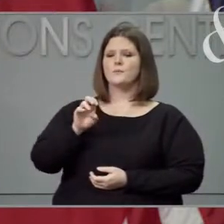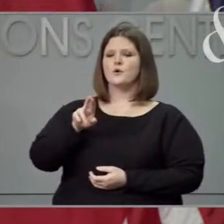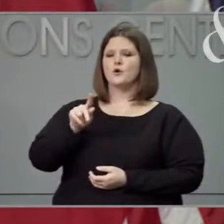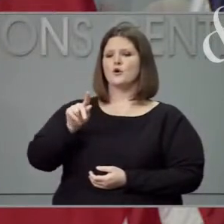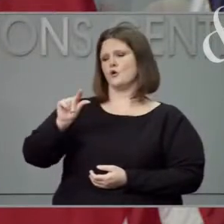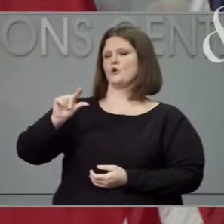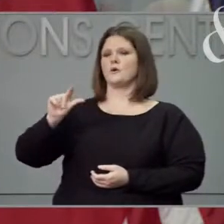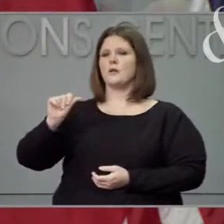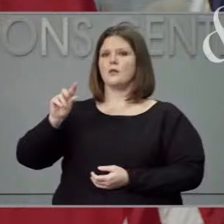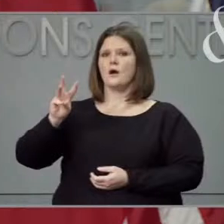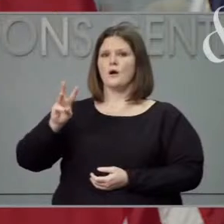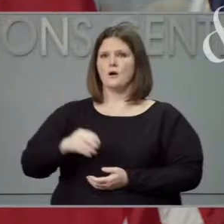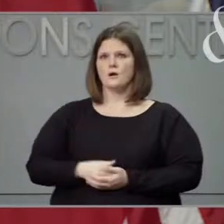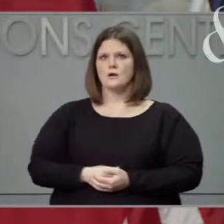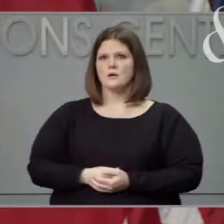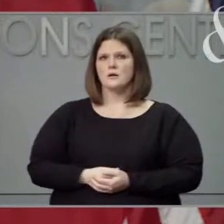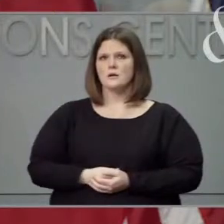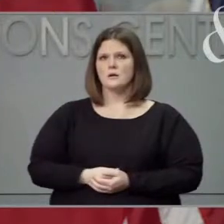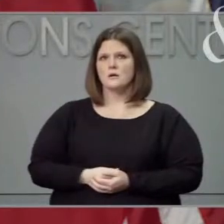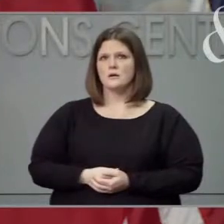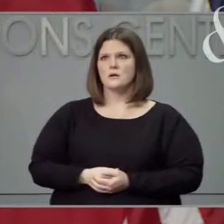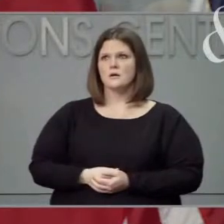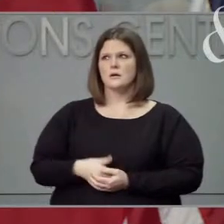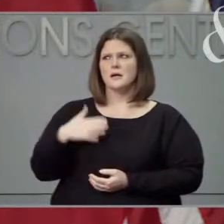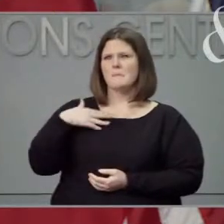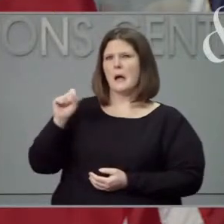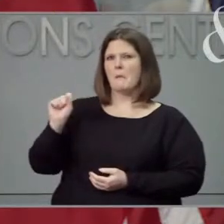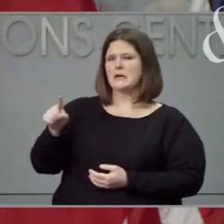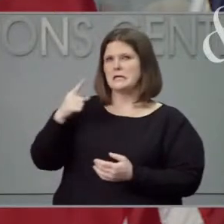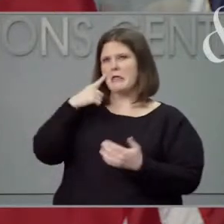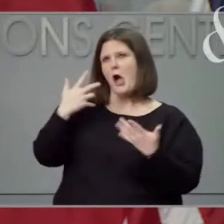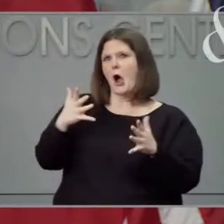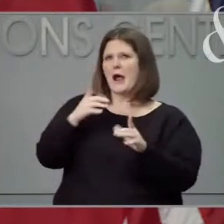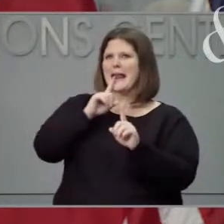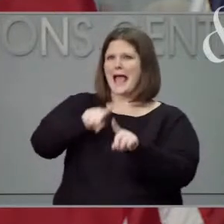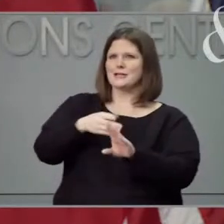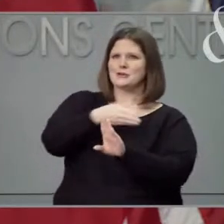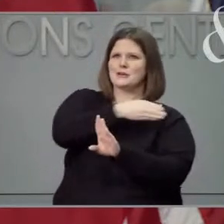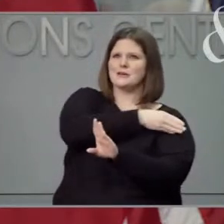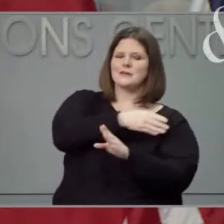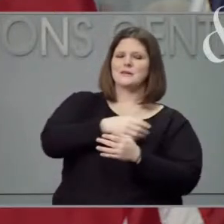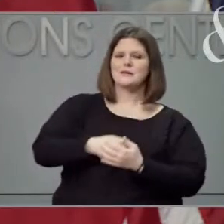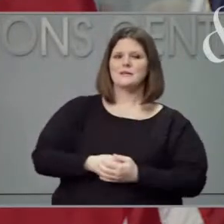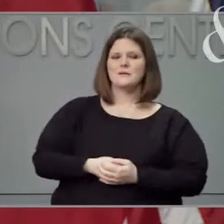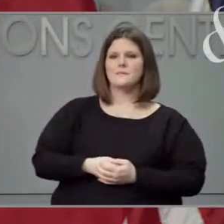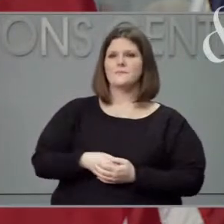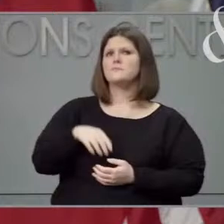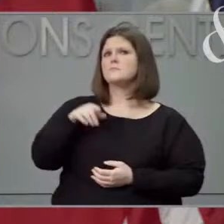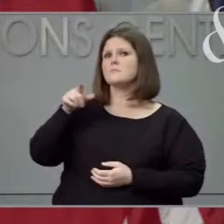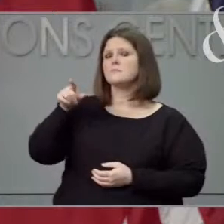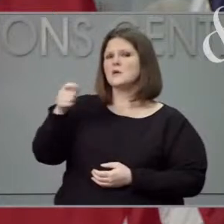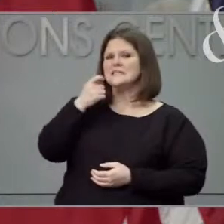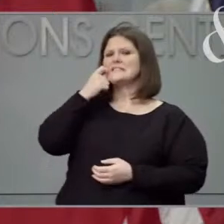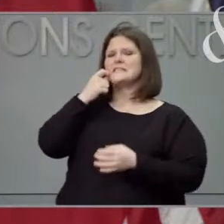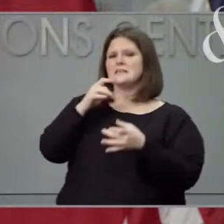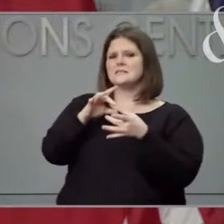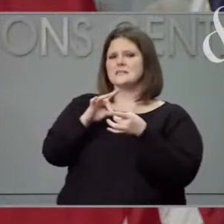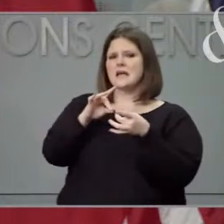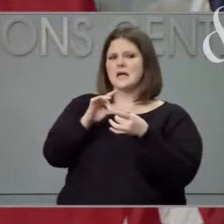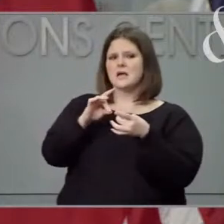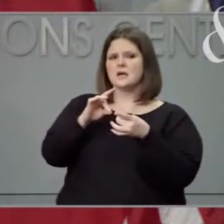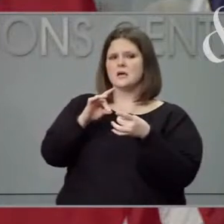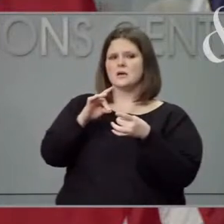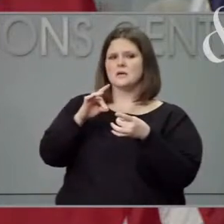Hi, yes, my question was also answered, so I'll ask this. I know you said traditionally our the